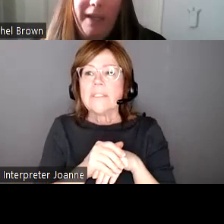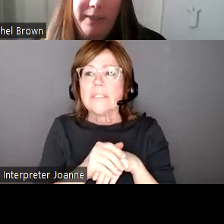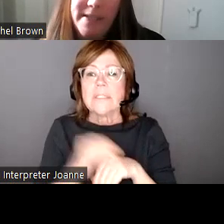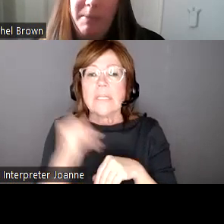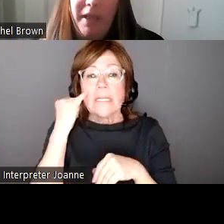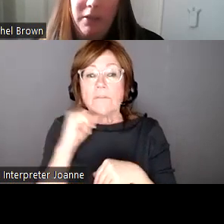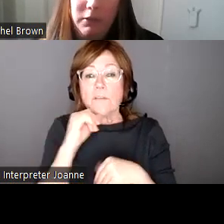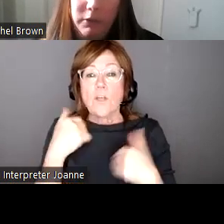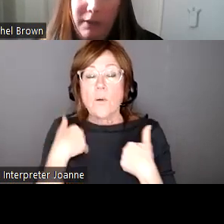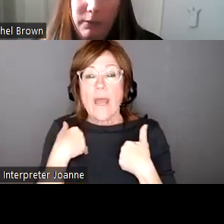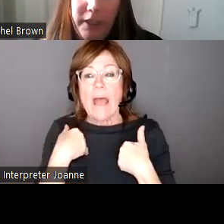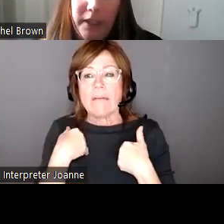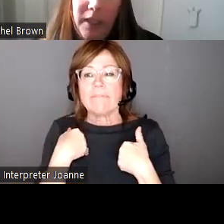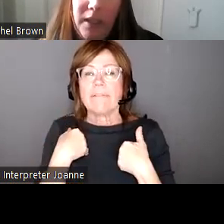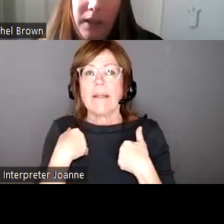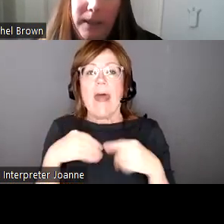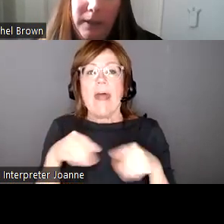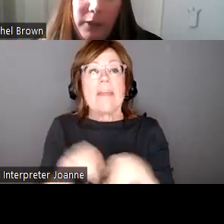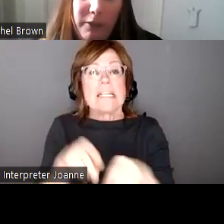don't have the same handle for every